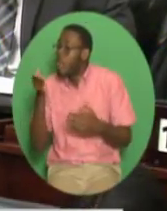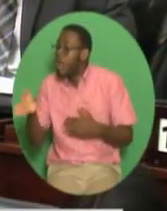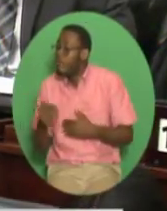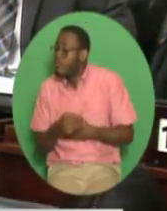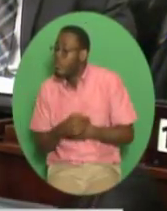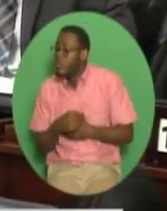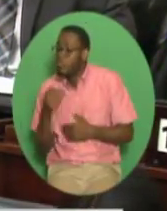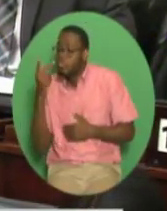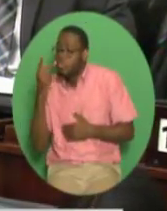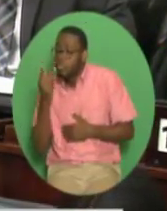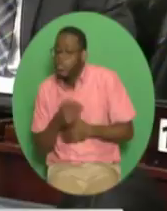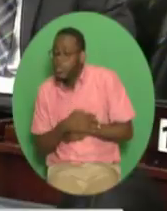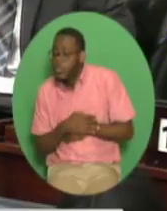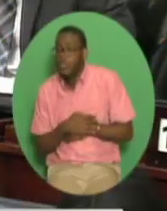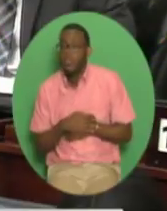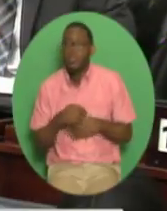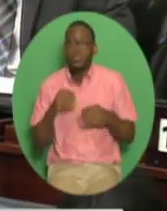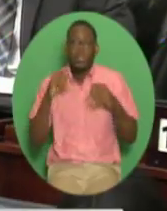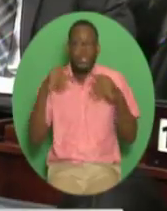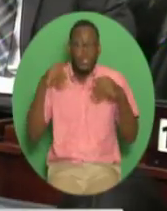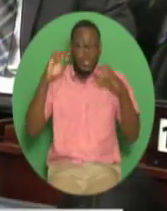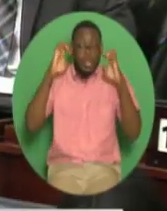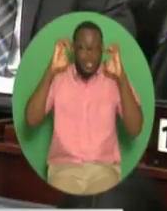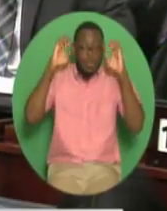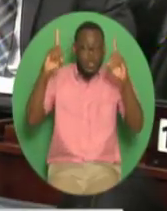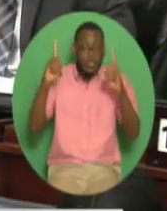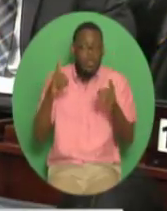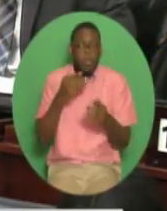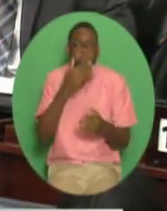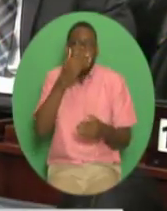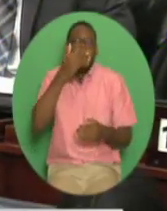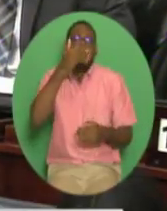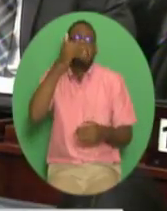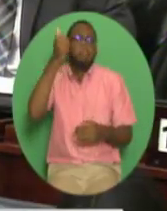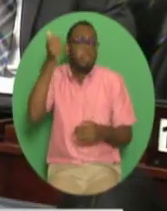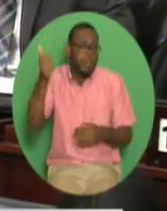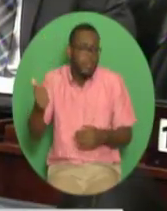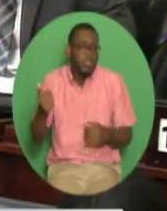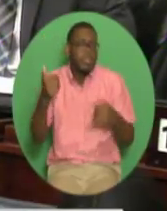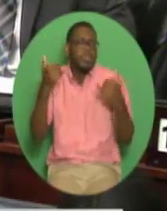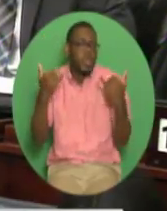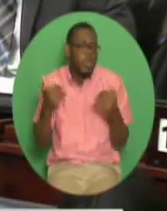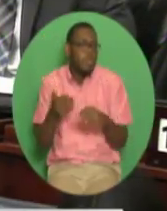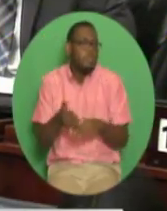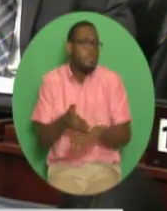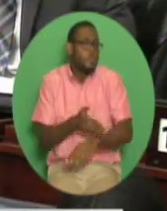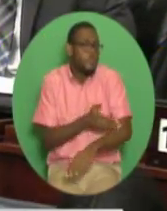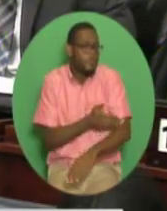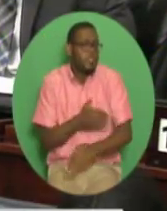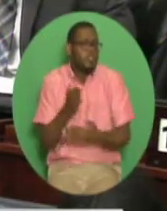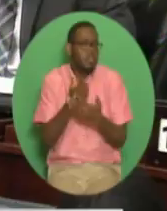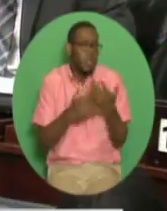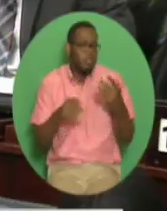that at the Ministry of Education that this system is working well, in spite of what people have to say.